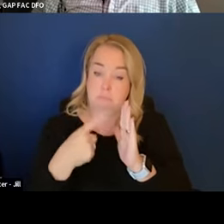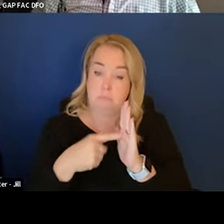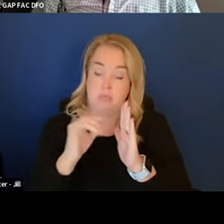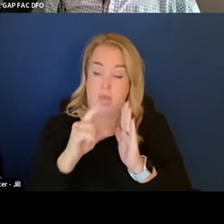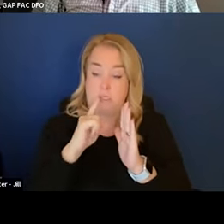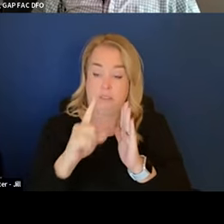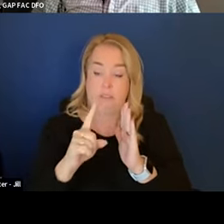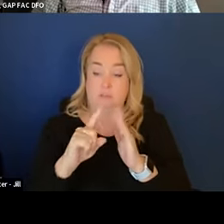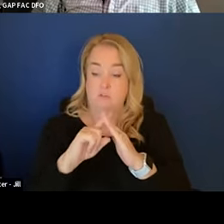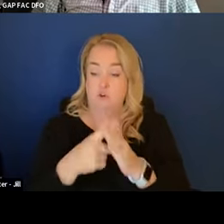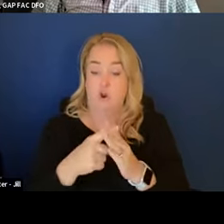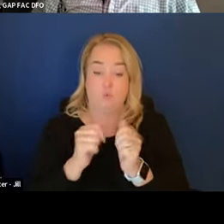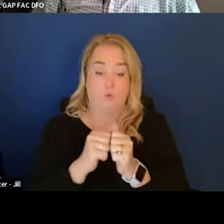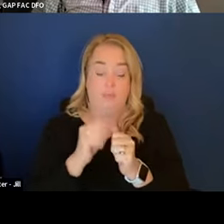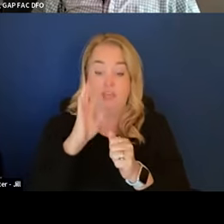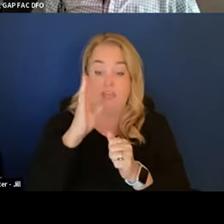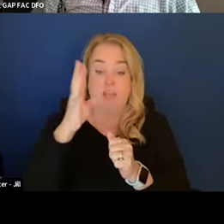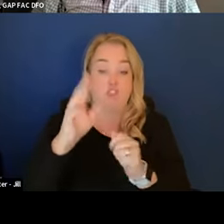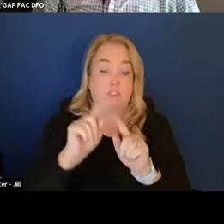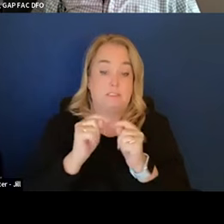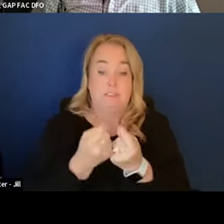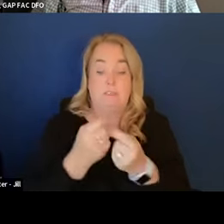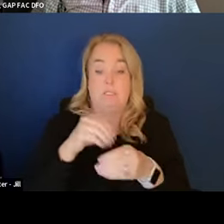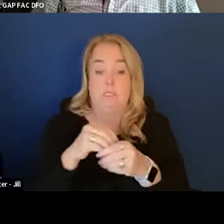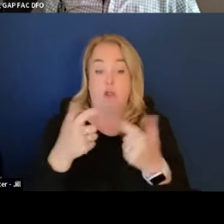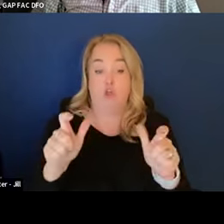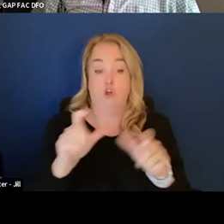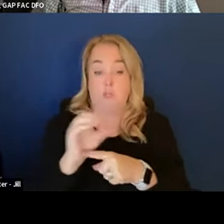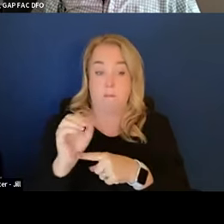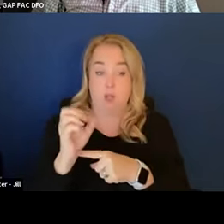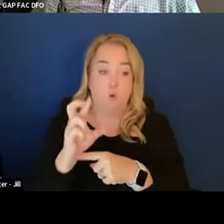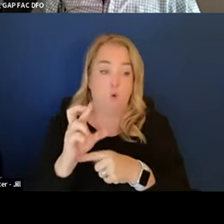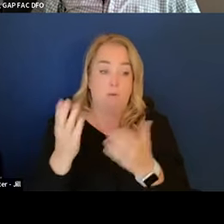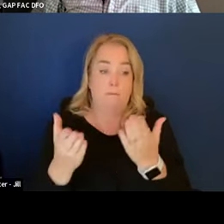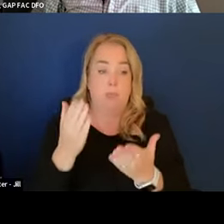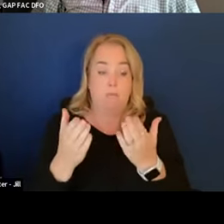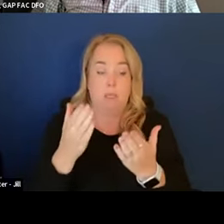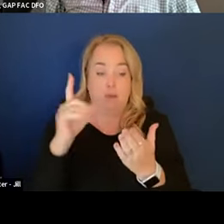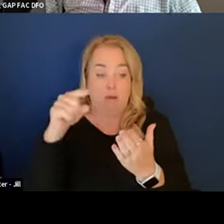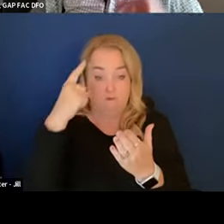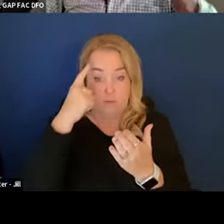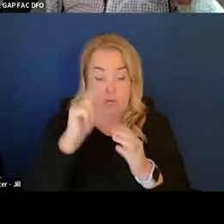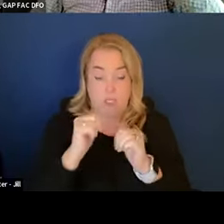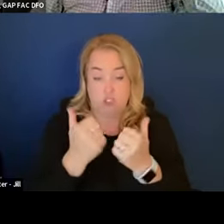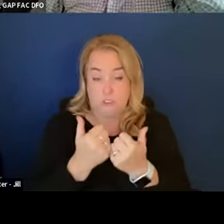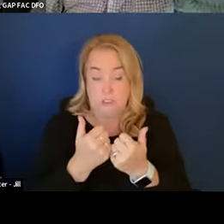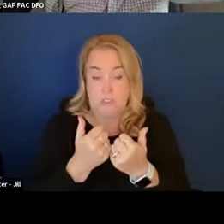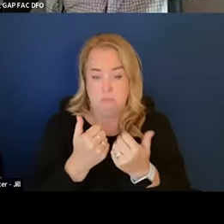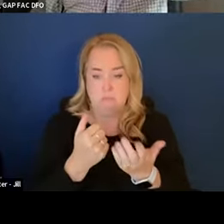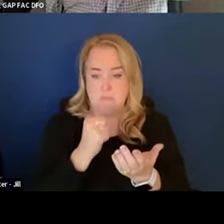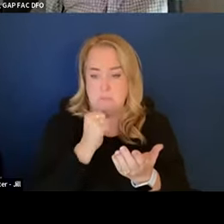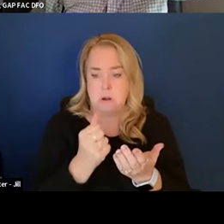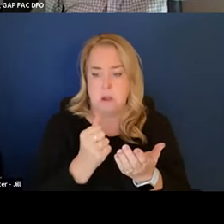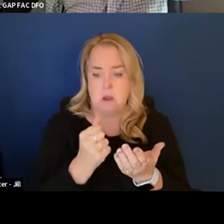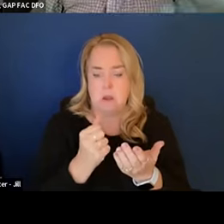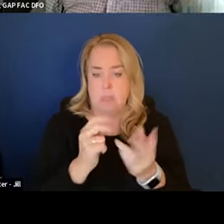by, say, innovation teams within a large company or within maybe a government agency, who are not necessarily the